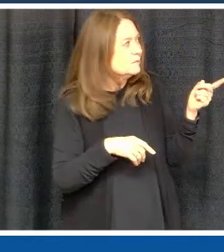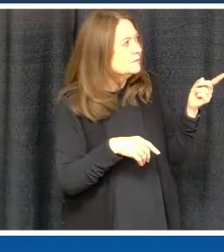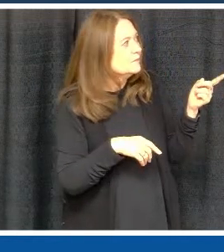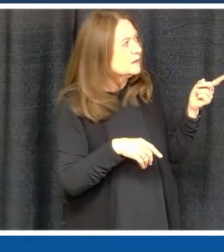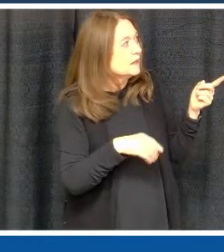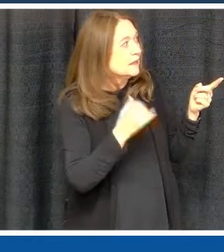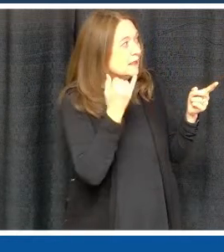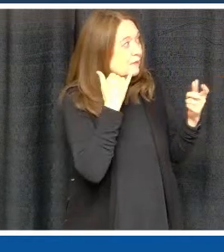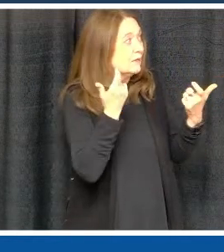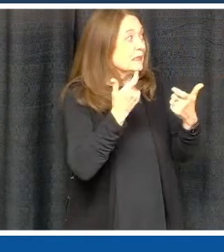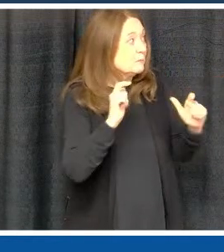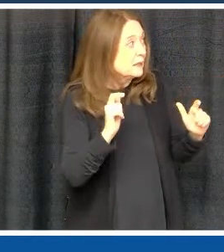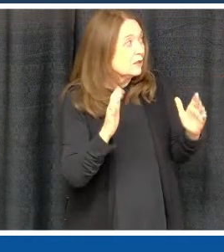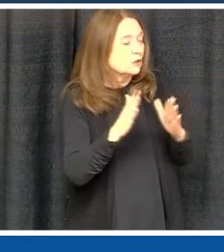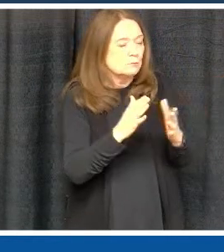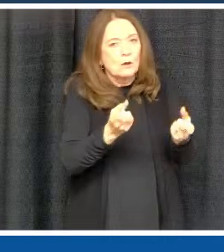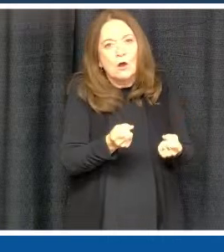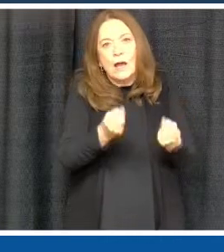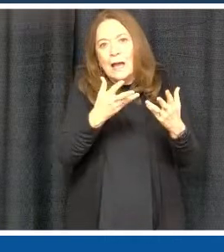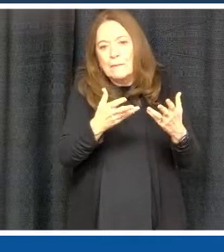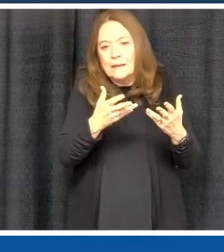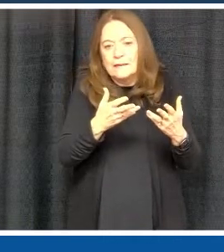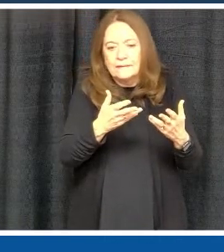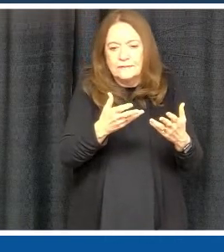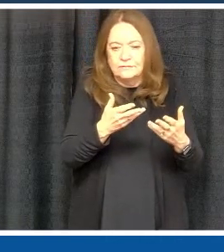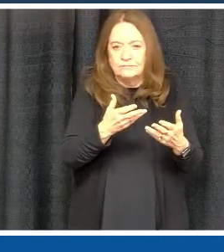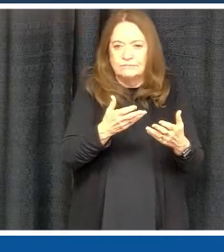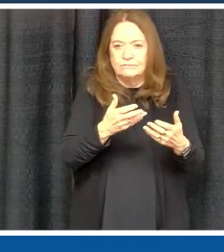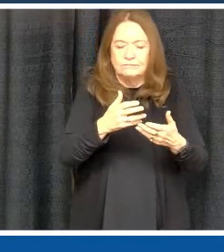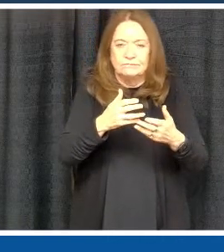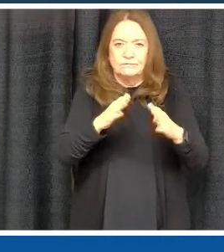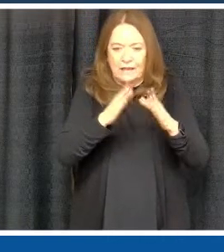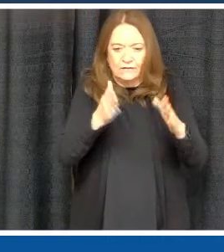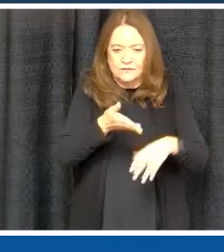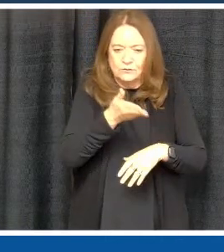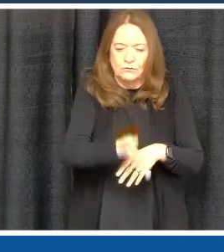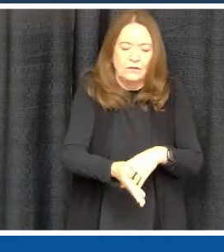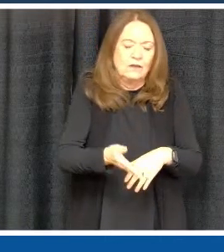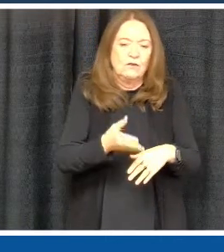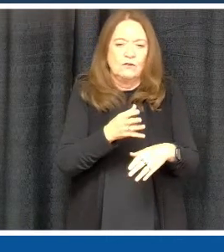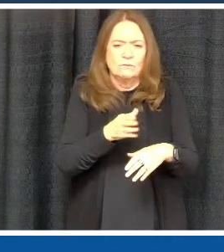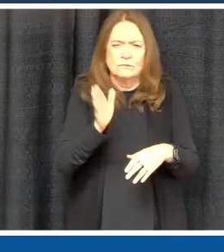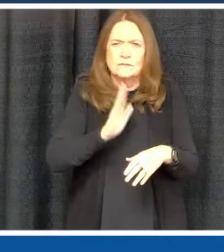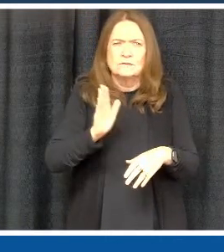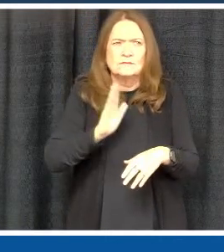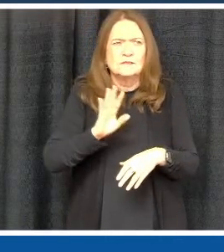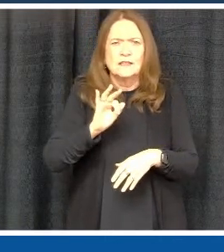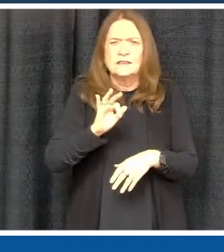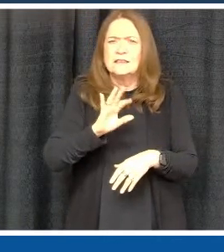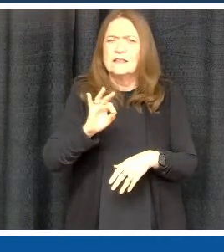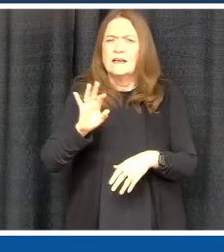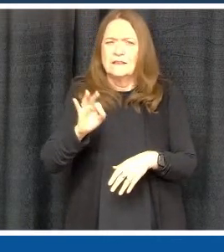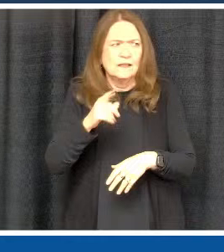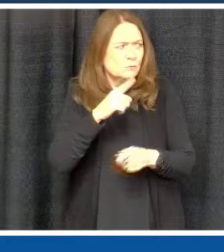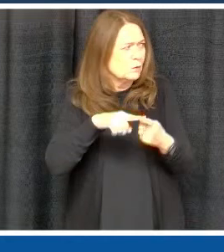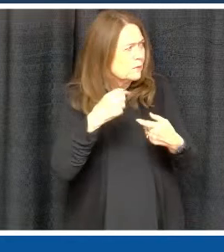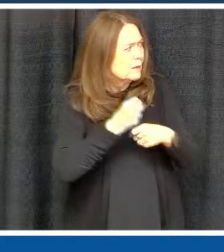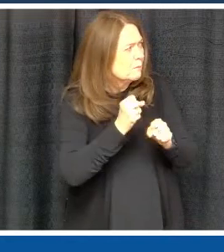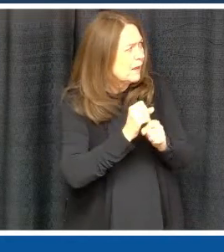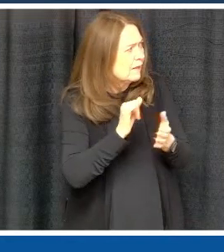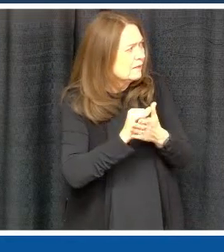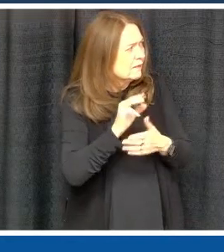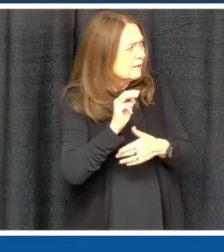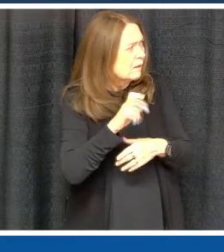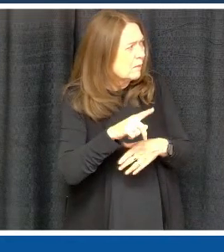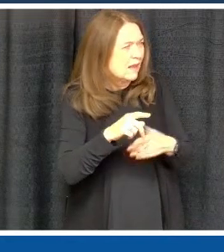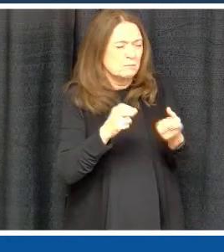it big or small? How many are there? And this was compiled back in 1999. And I think I can point to a few areas that really haven't quite